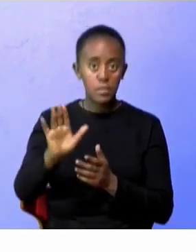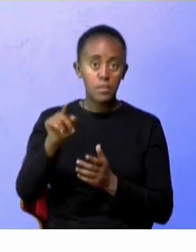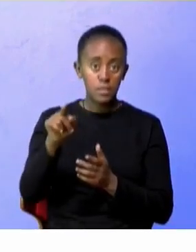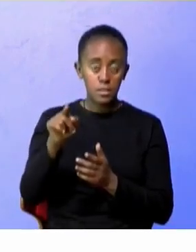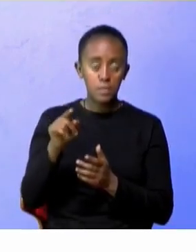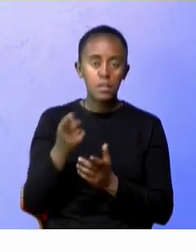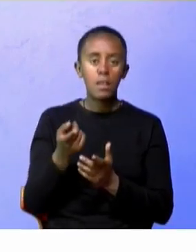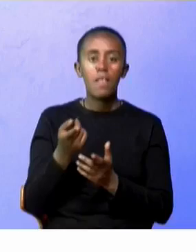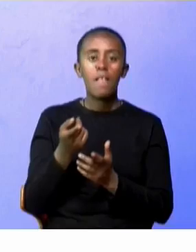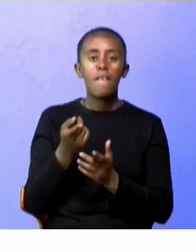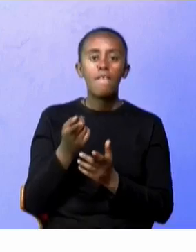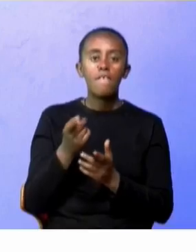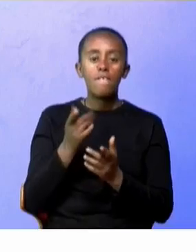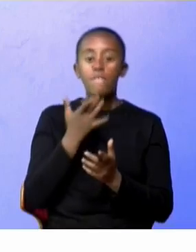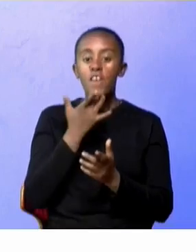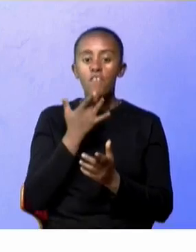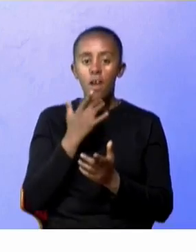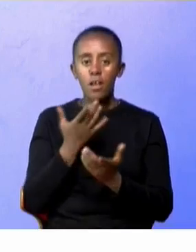favorite